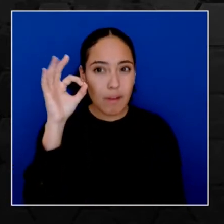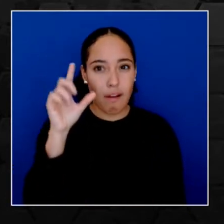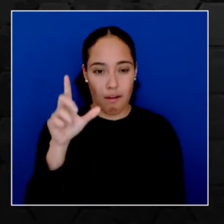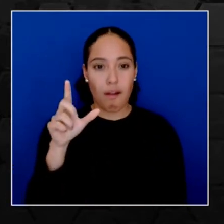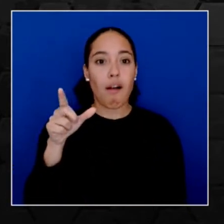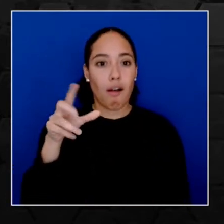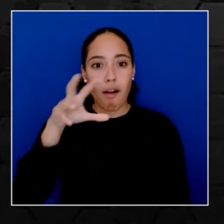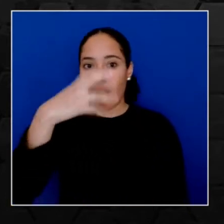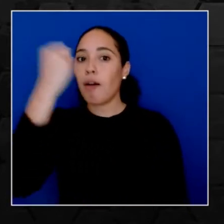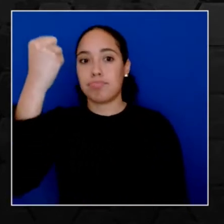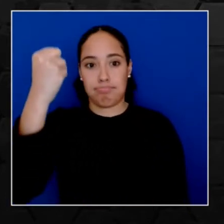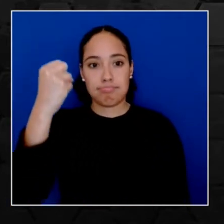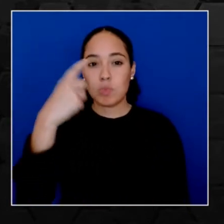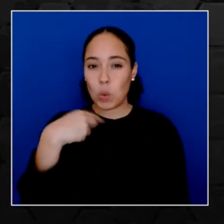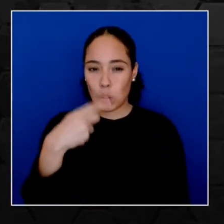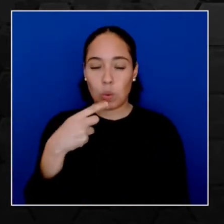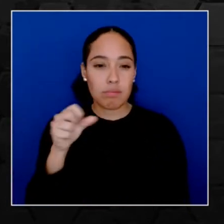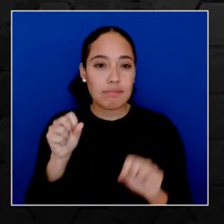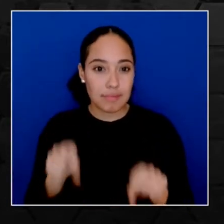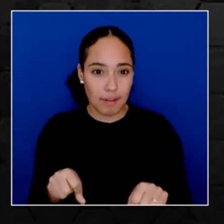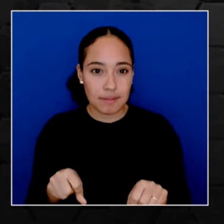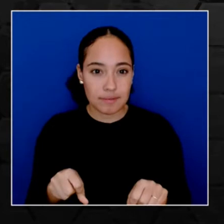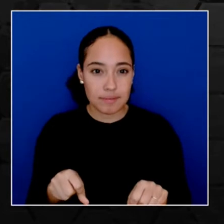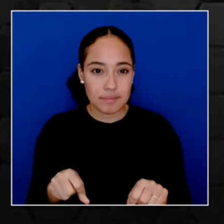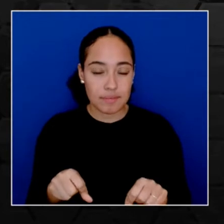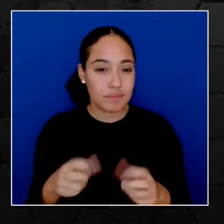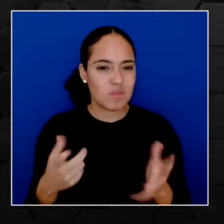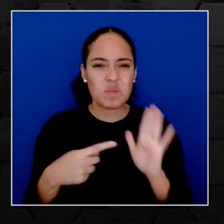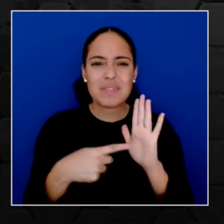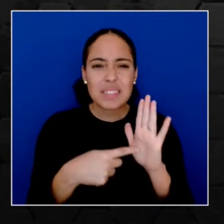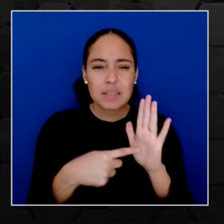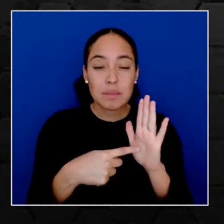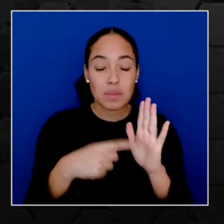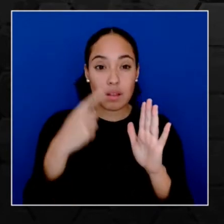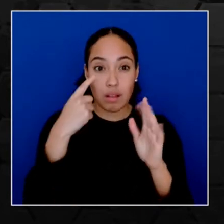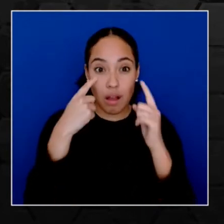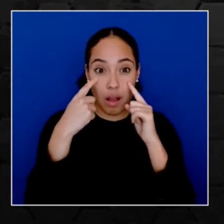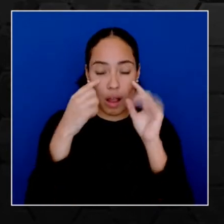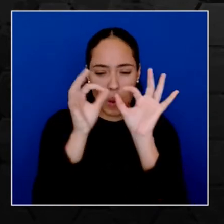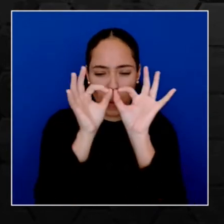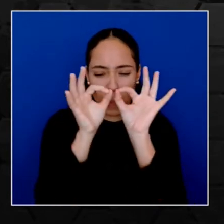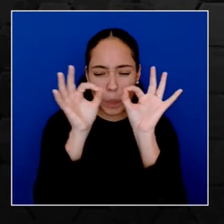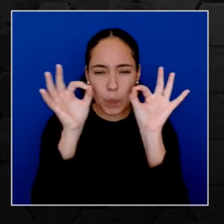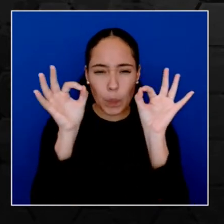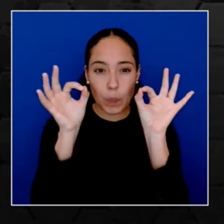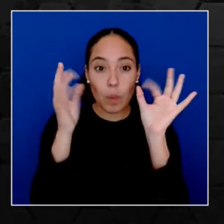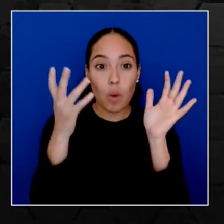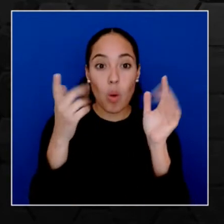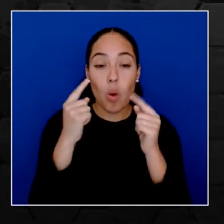would be how deep your eyes are compared to your other facial features, how protruding your nose is, etc.